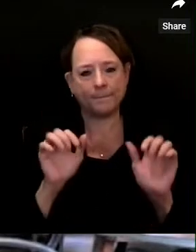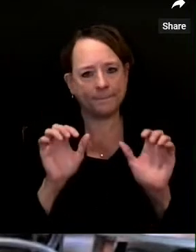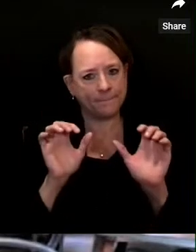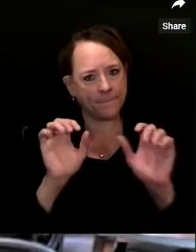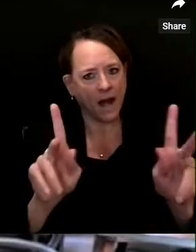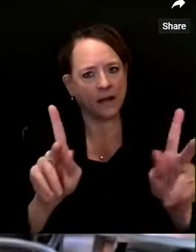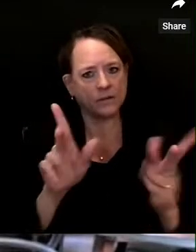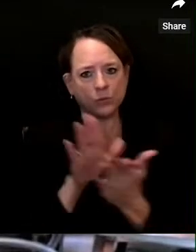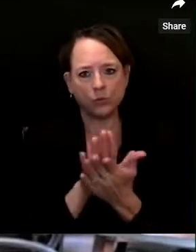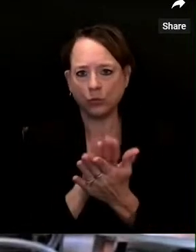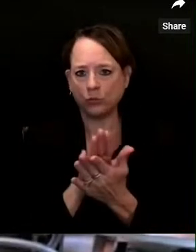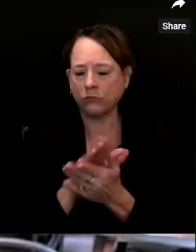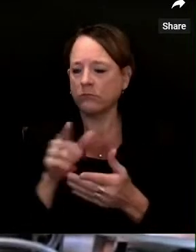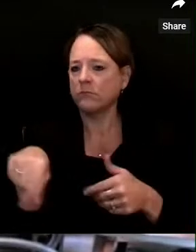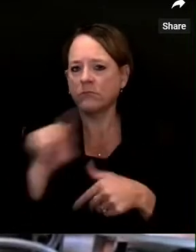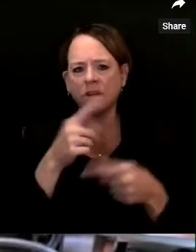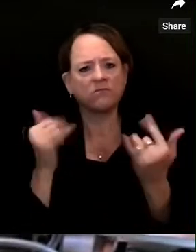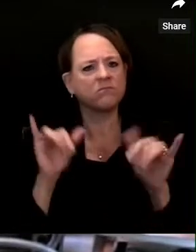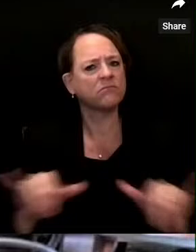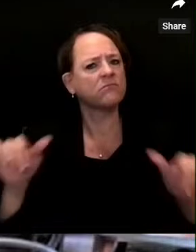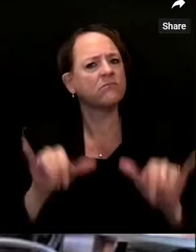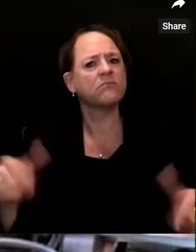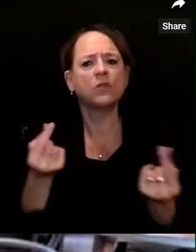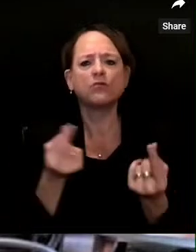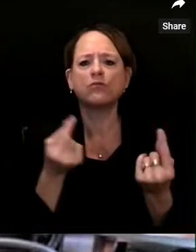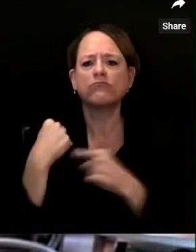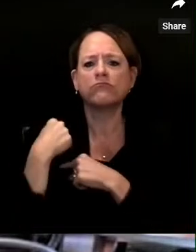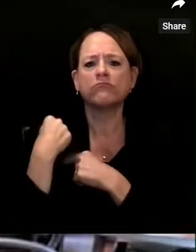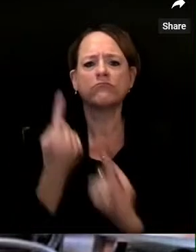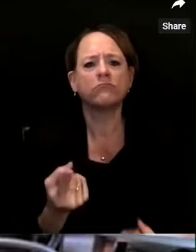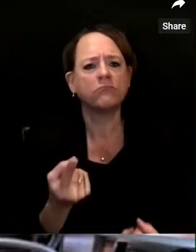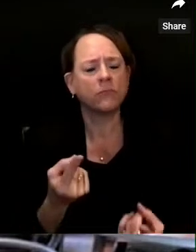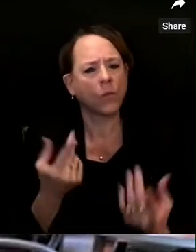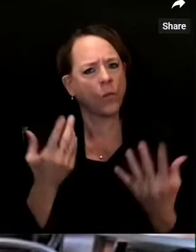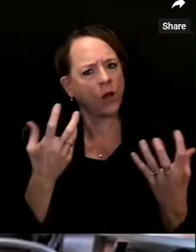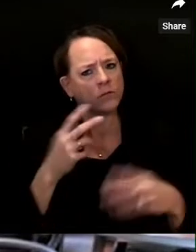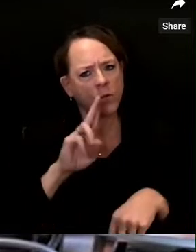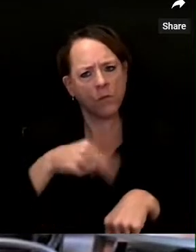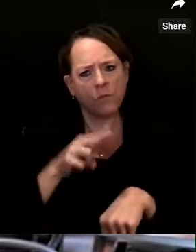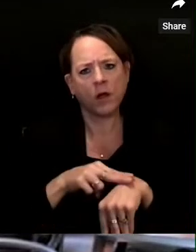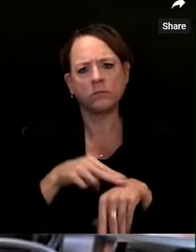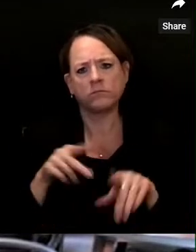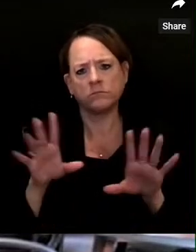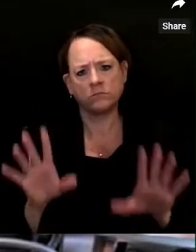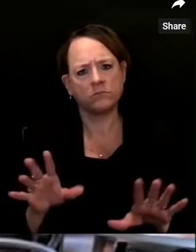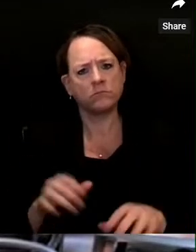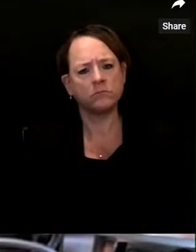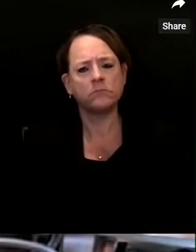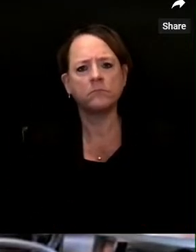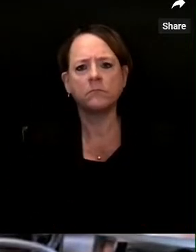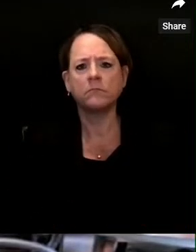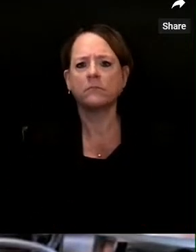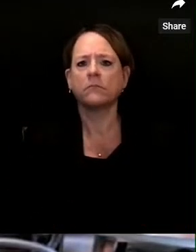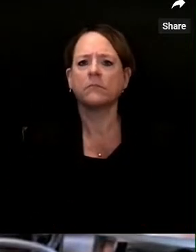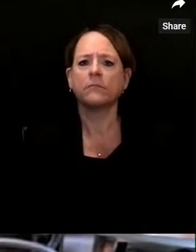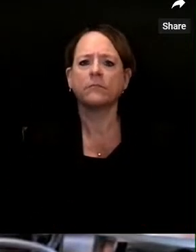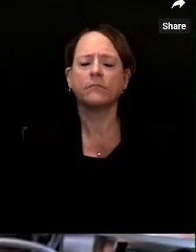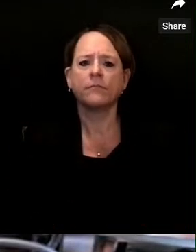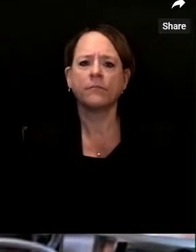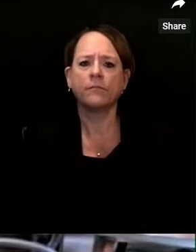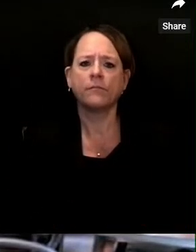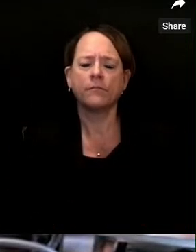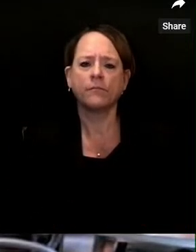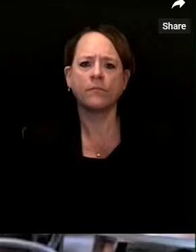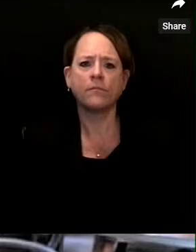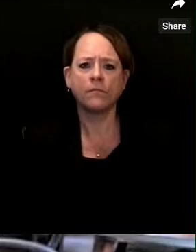and normal as they can possibly be under all circumstances. And I think what's also important for us to think about is